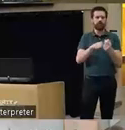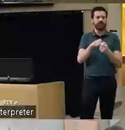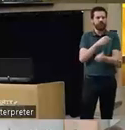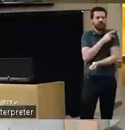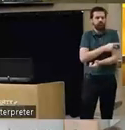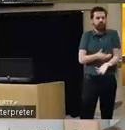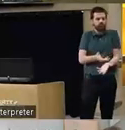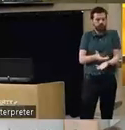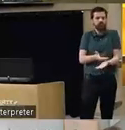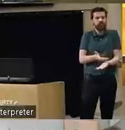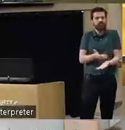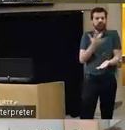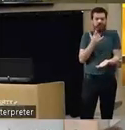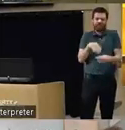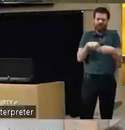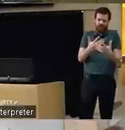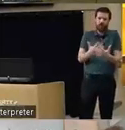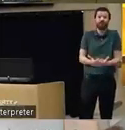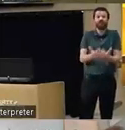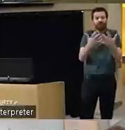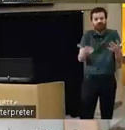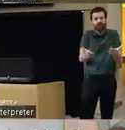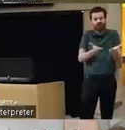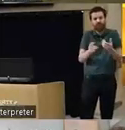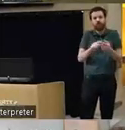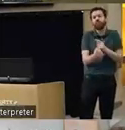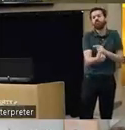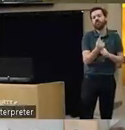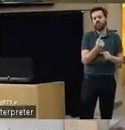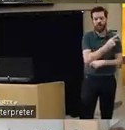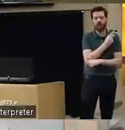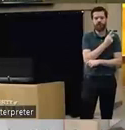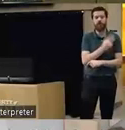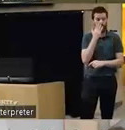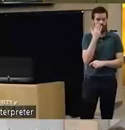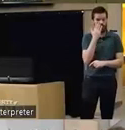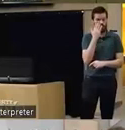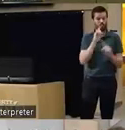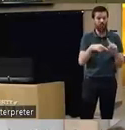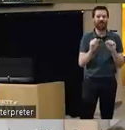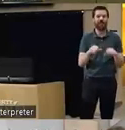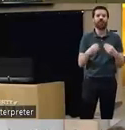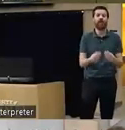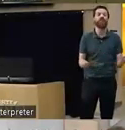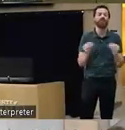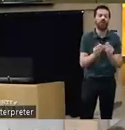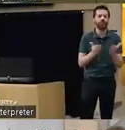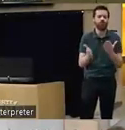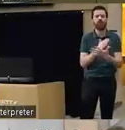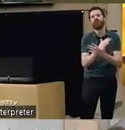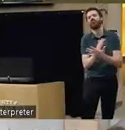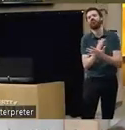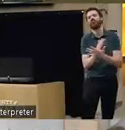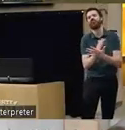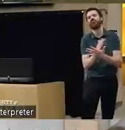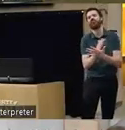because then you're really providing so much service to one patient when you could provide more service across a larger